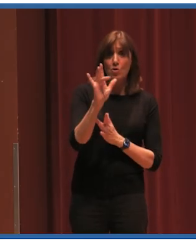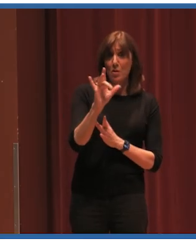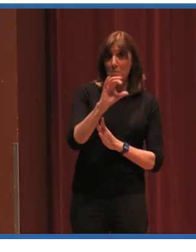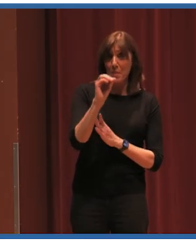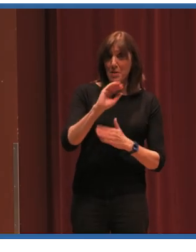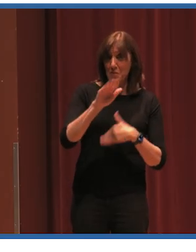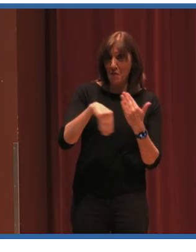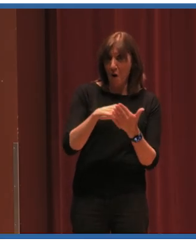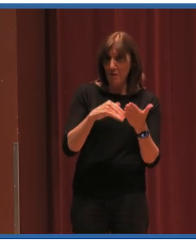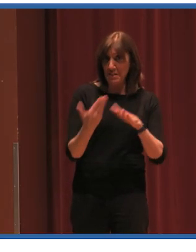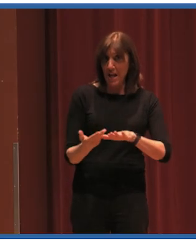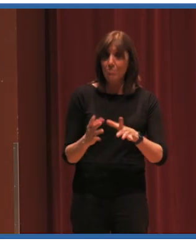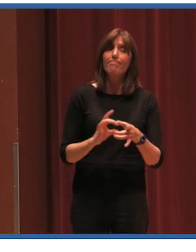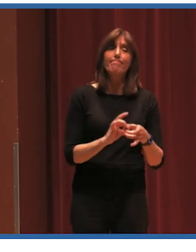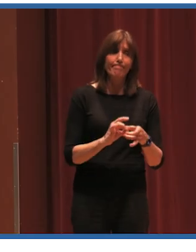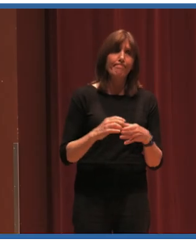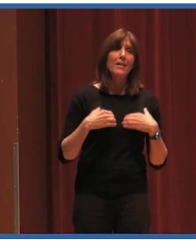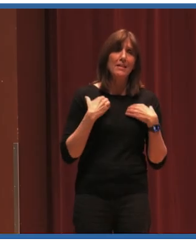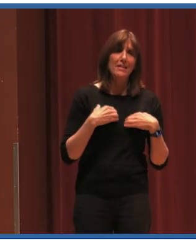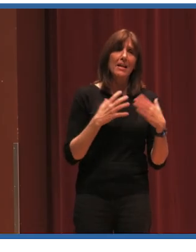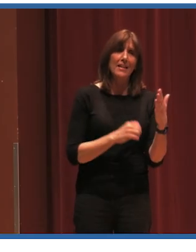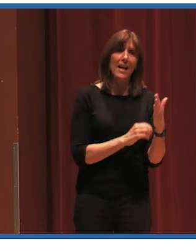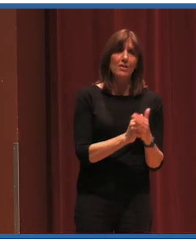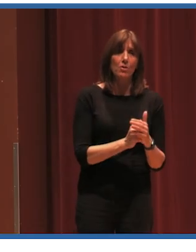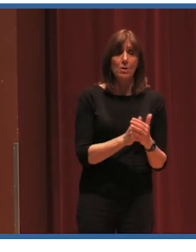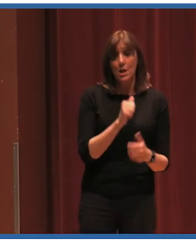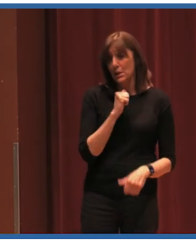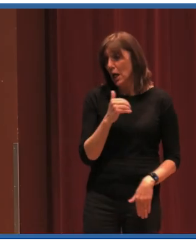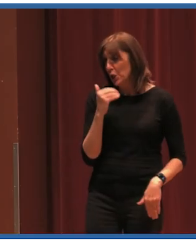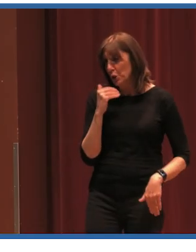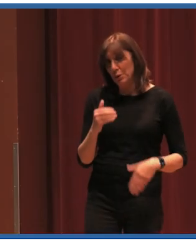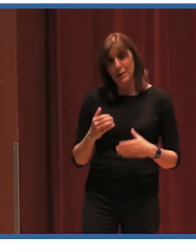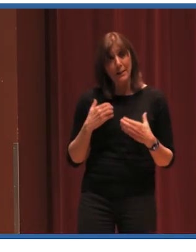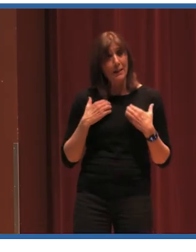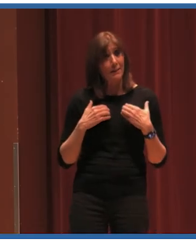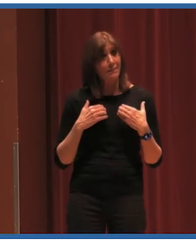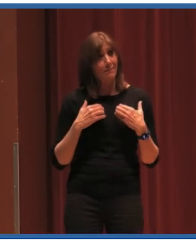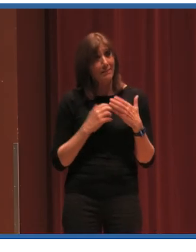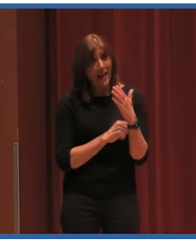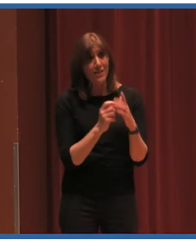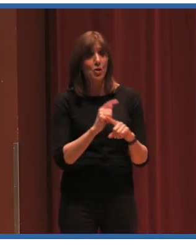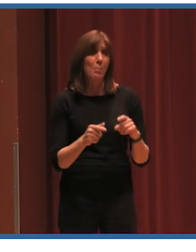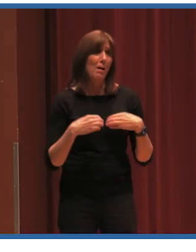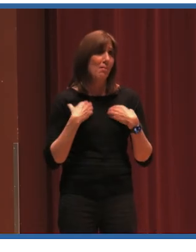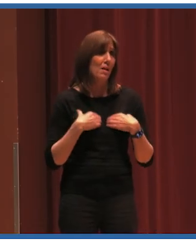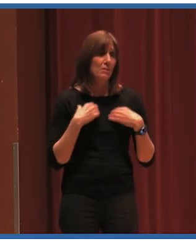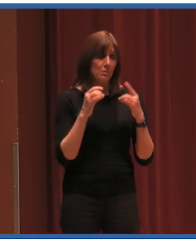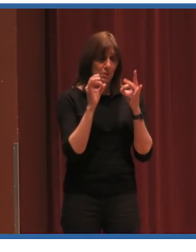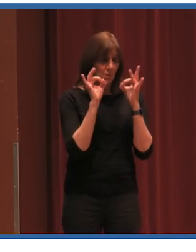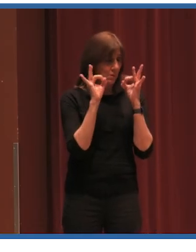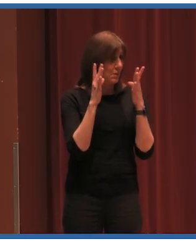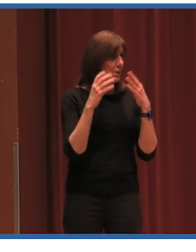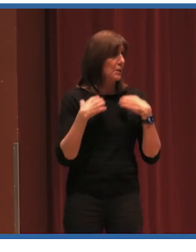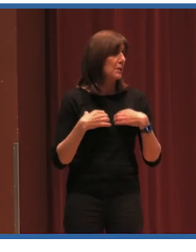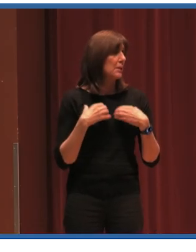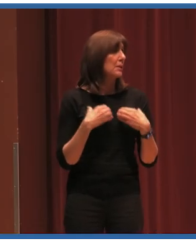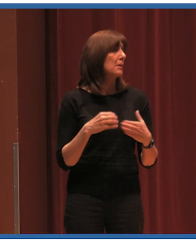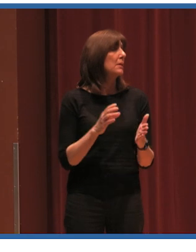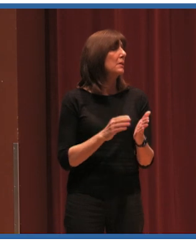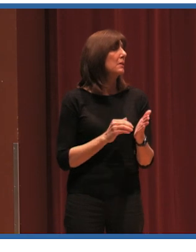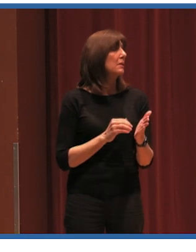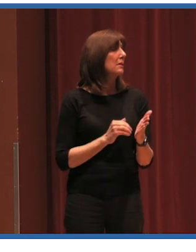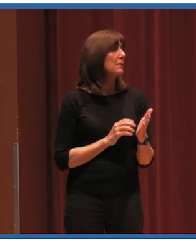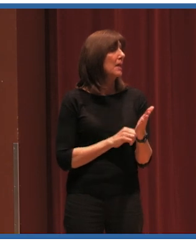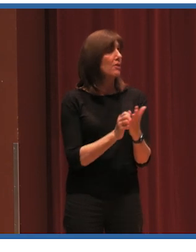is not a good one. Not that there is a good one, but that's a particularly bad one to be ranked highly in. This is